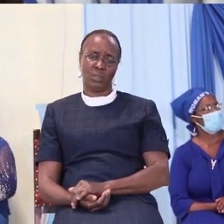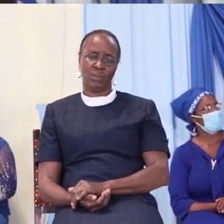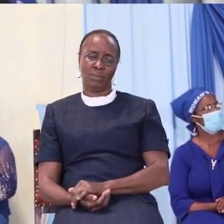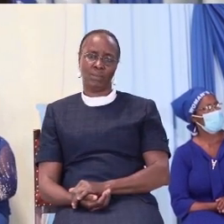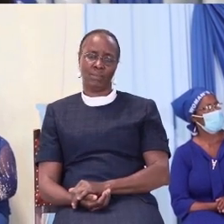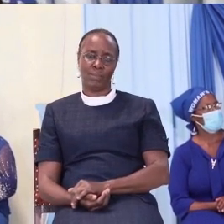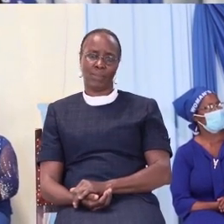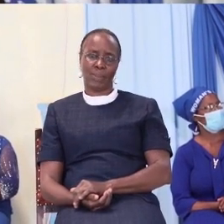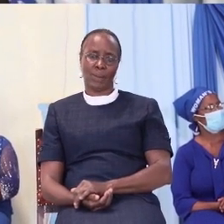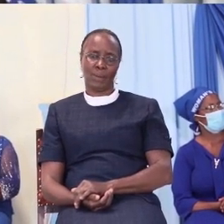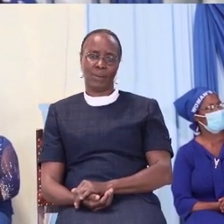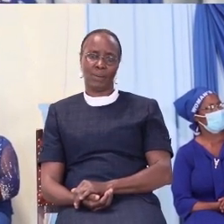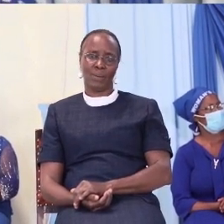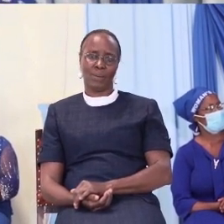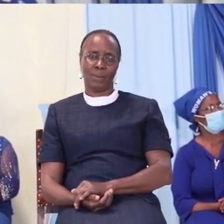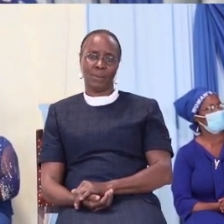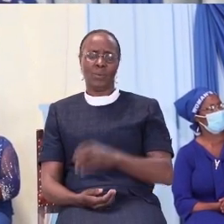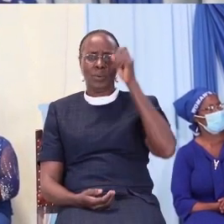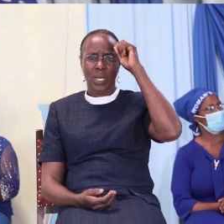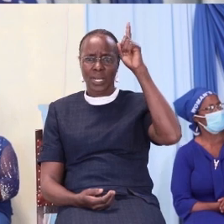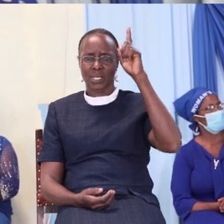And this one is very clear from the text.